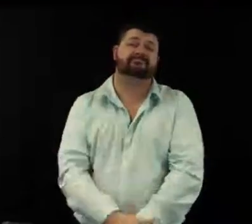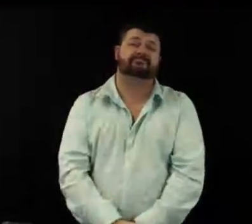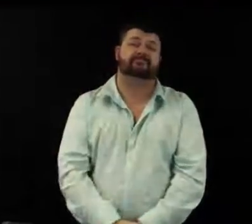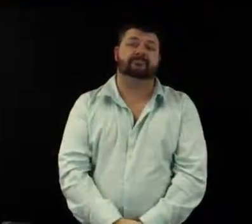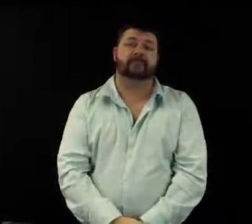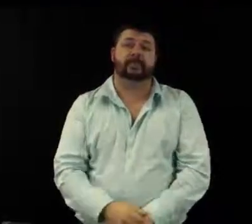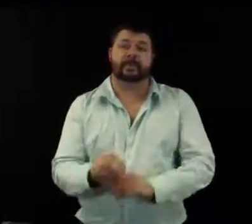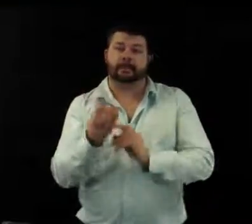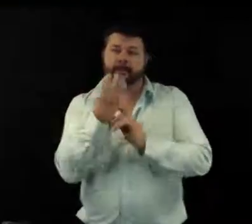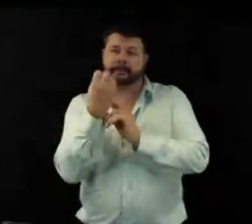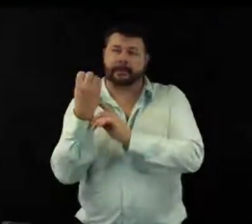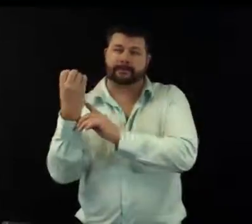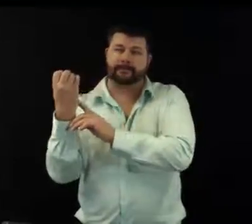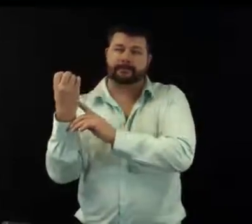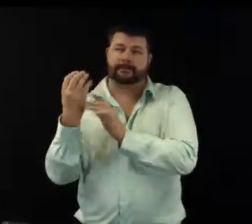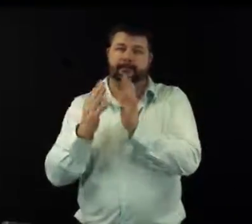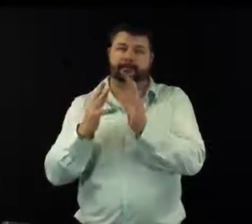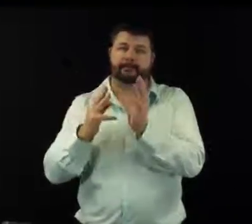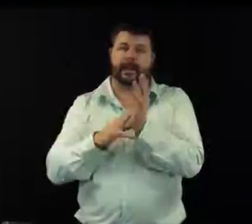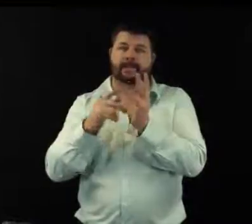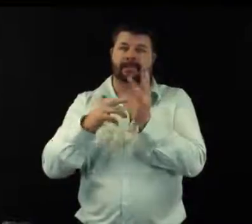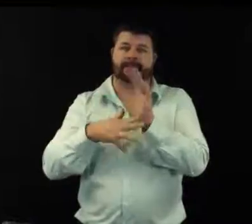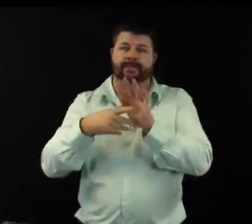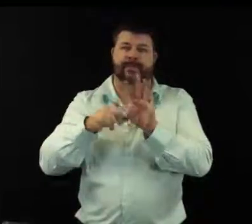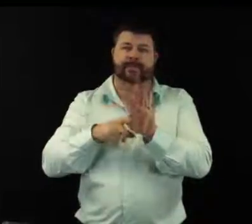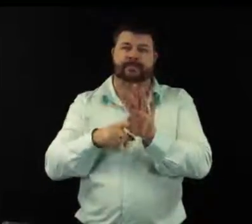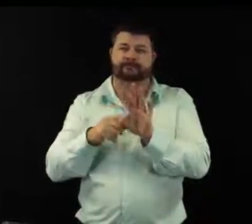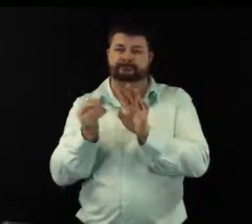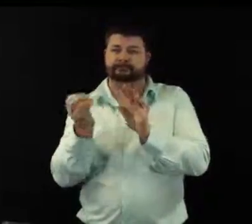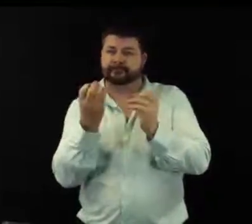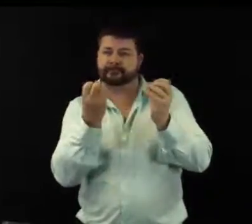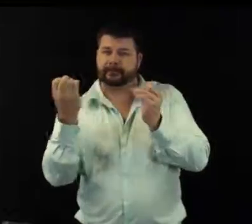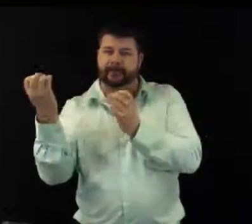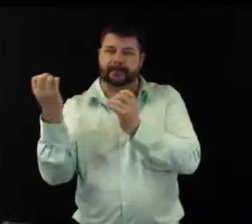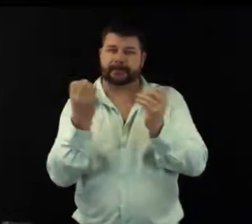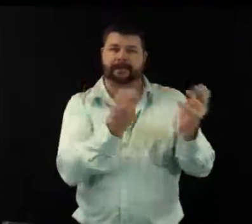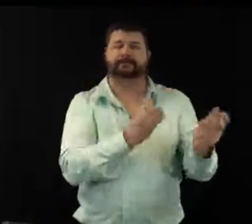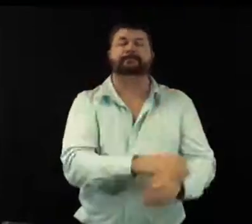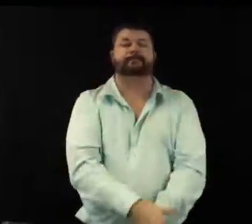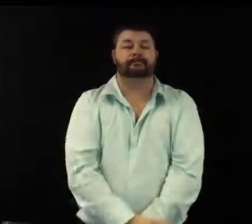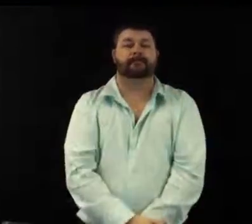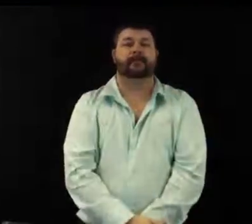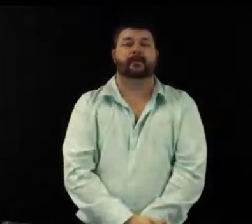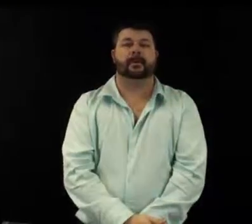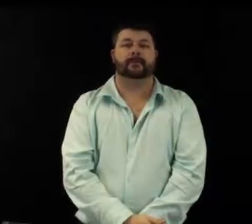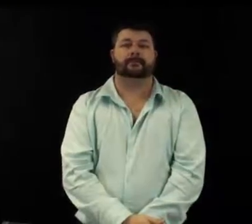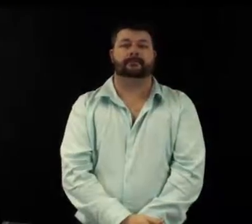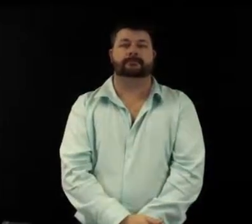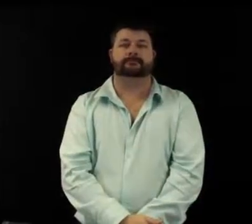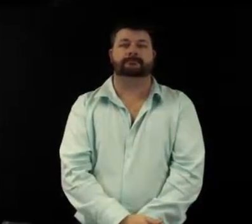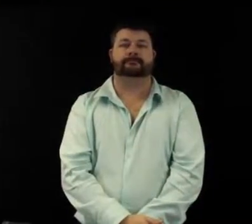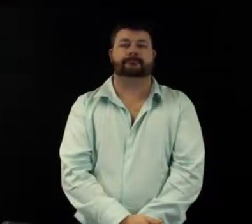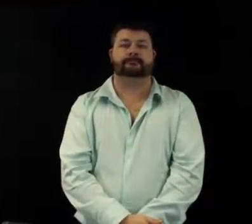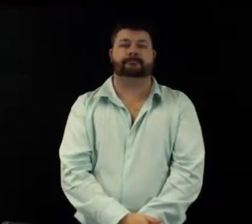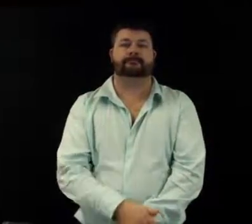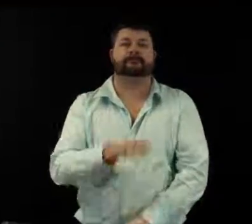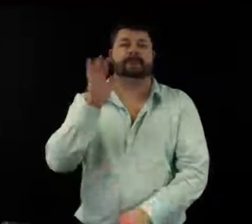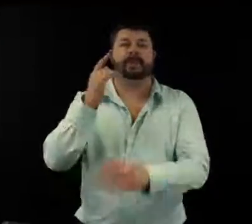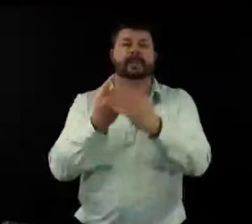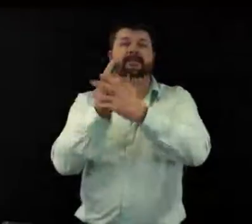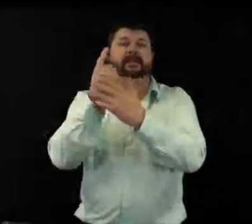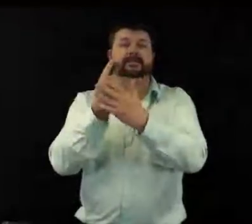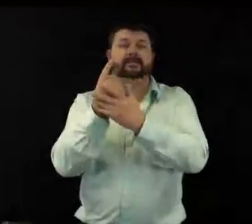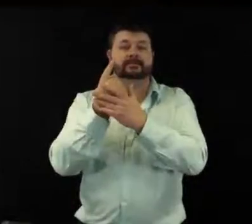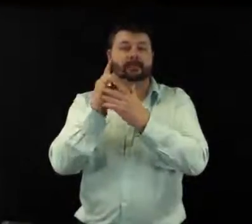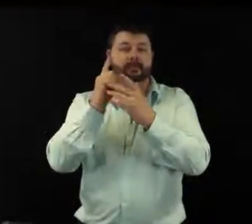forwards a month. Tap and drag the month indicator to find the month you're interested in. Tap on an event to see more information about that